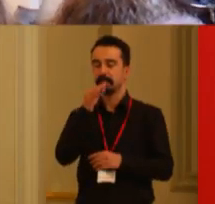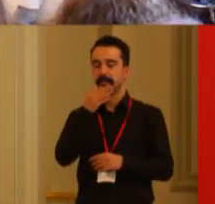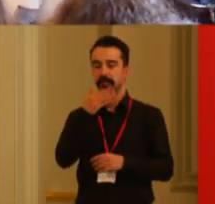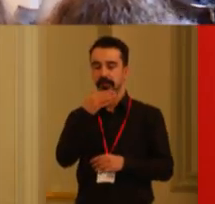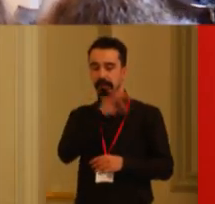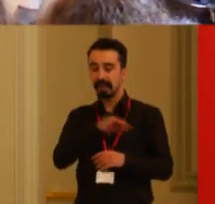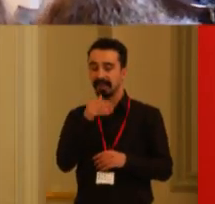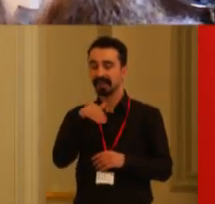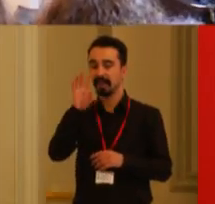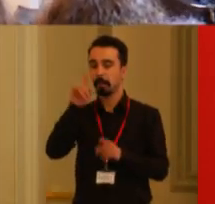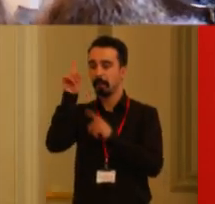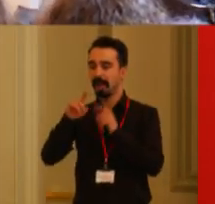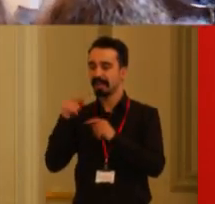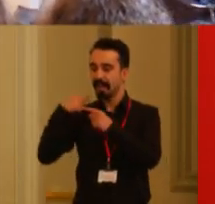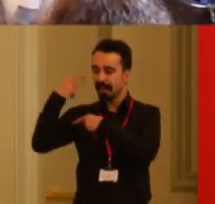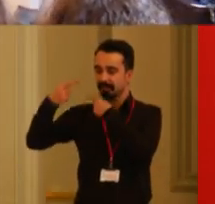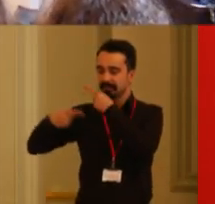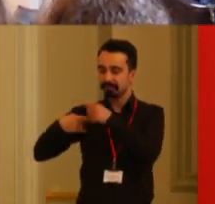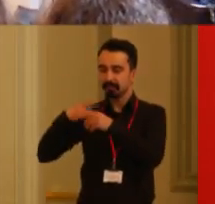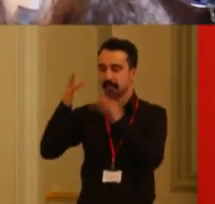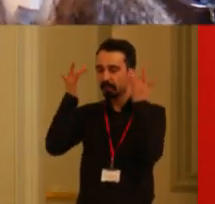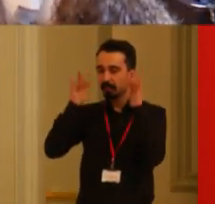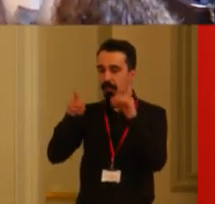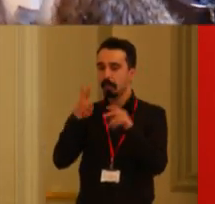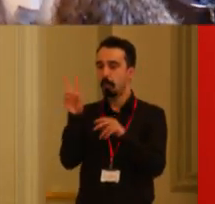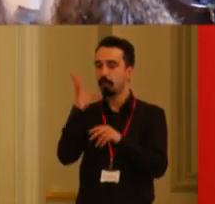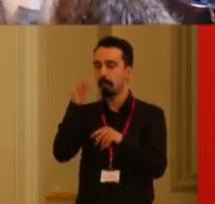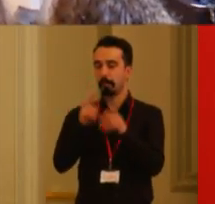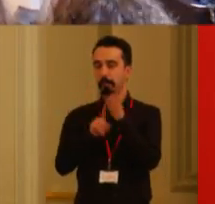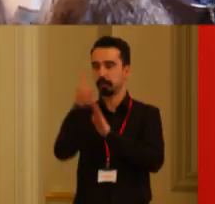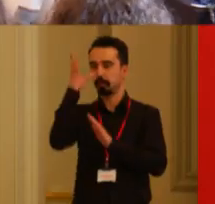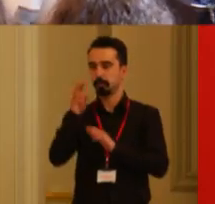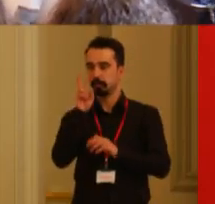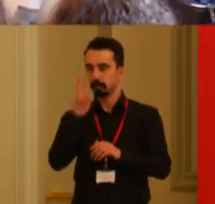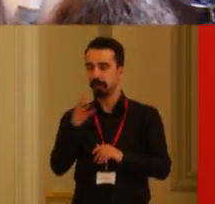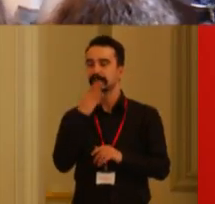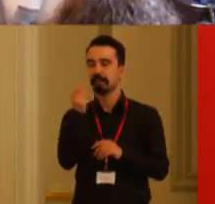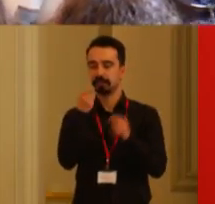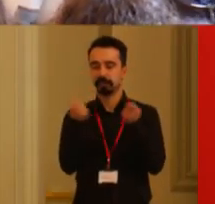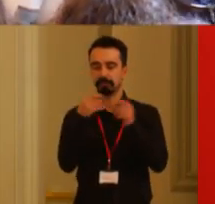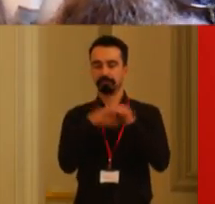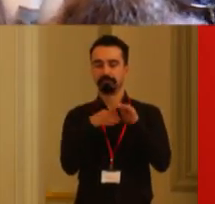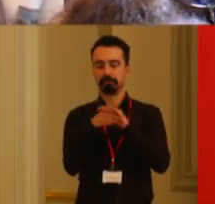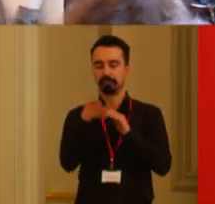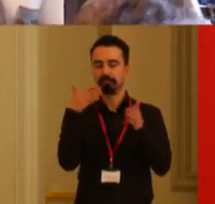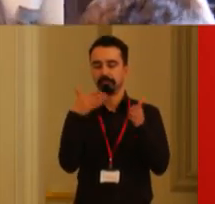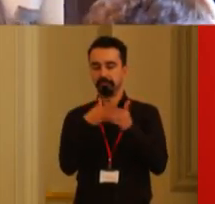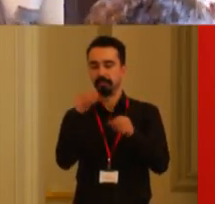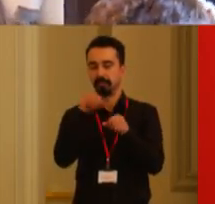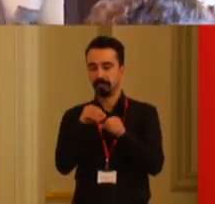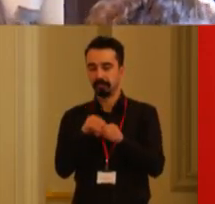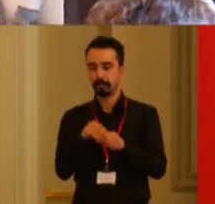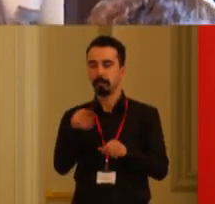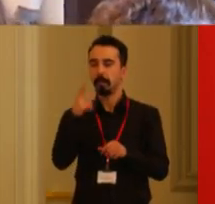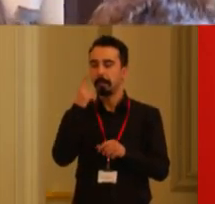to local needs and requirements, not necessarily profit, but a business model that's much more about the value